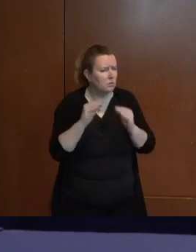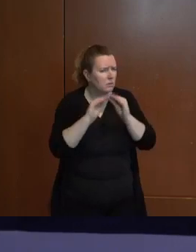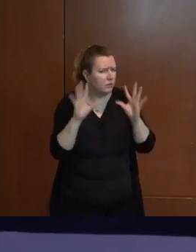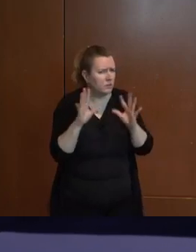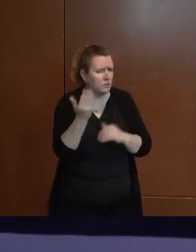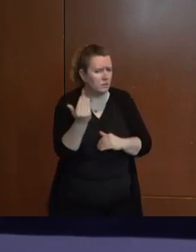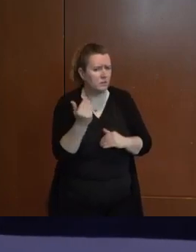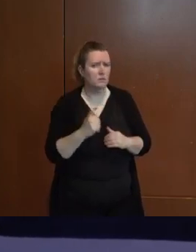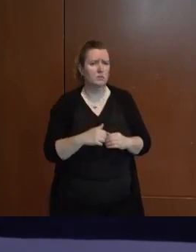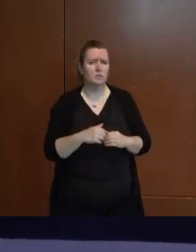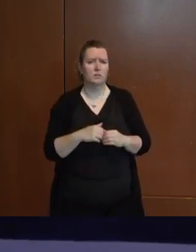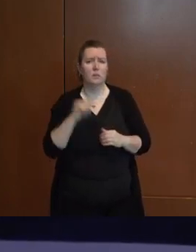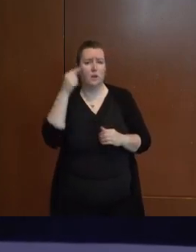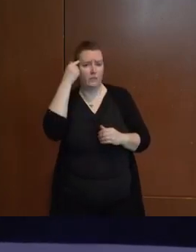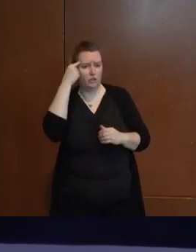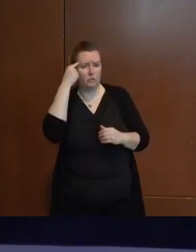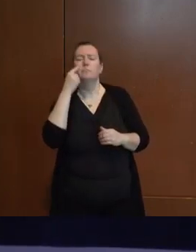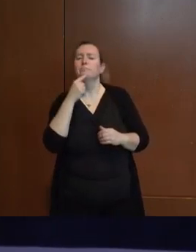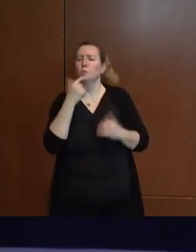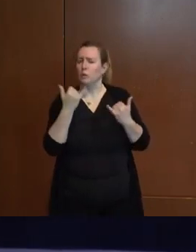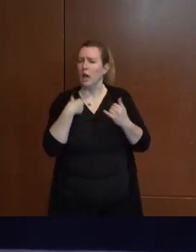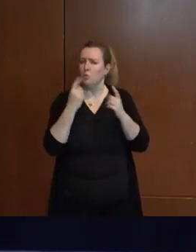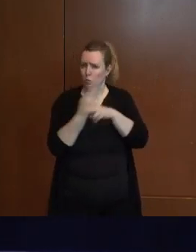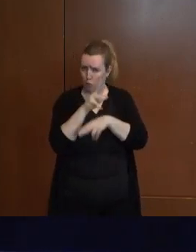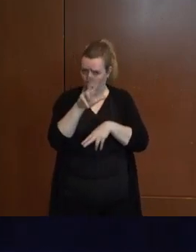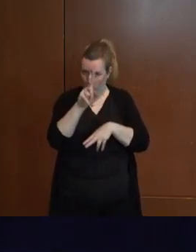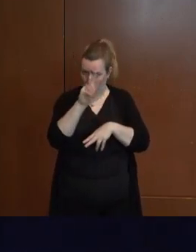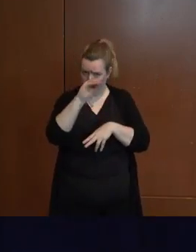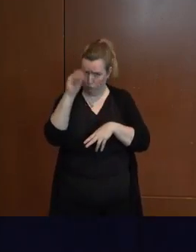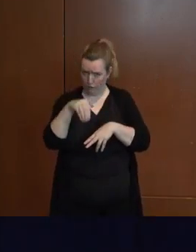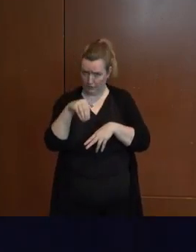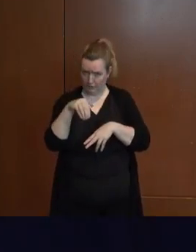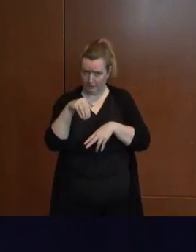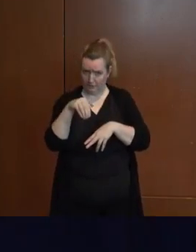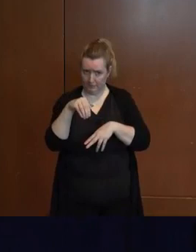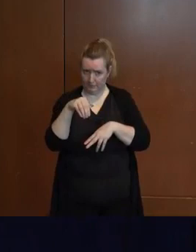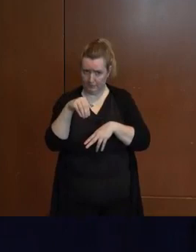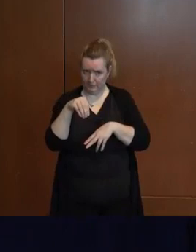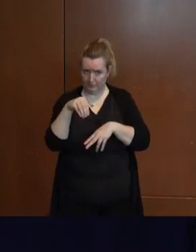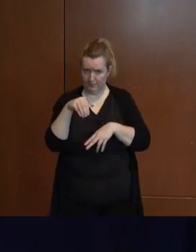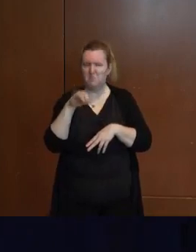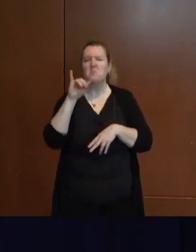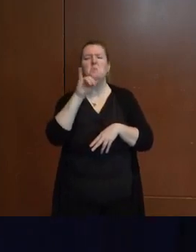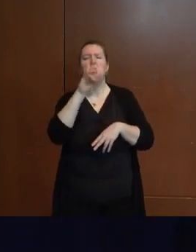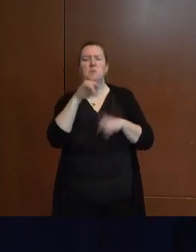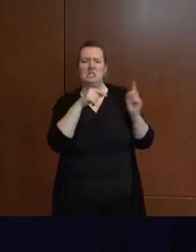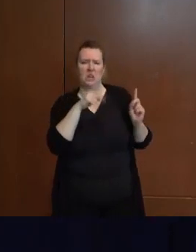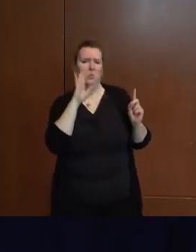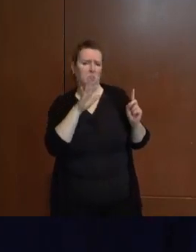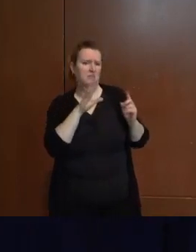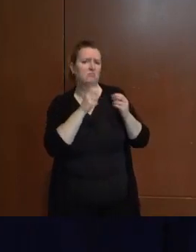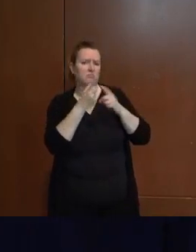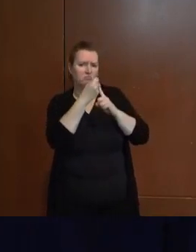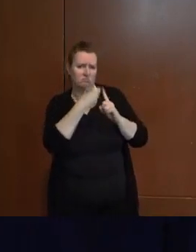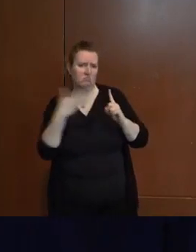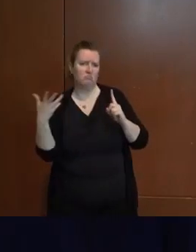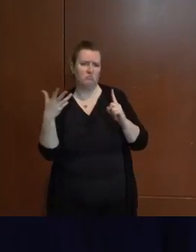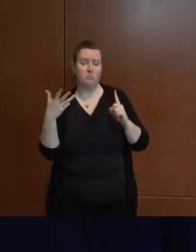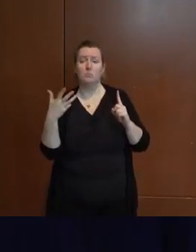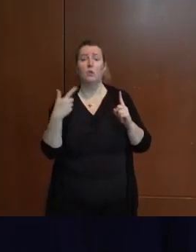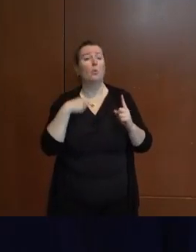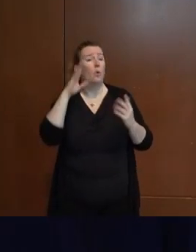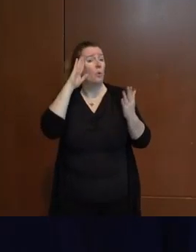44%, we'd be okay. Our capacity, as we currently know it, would be fine. So we're expanding capacity